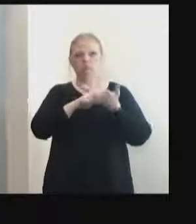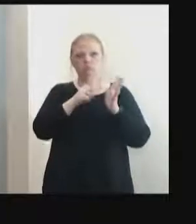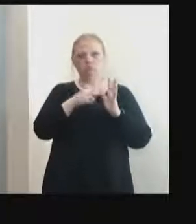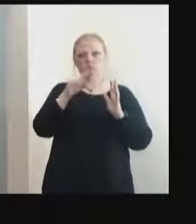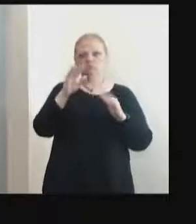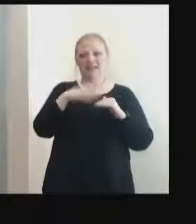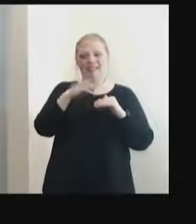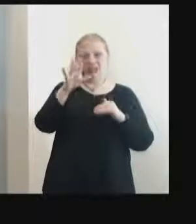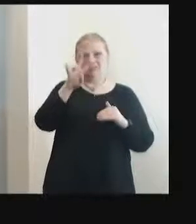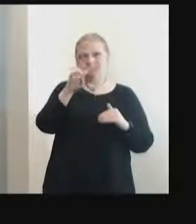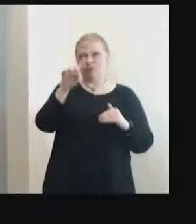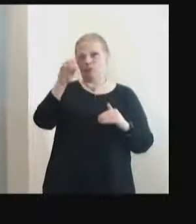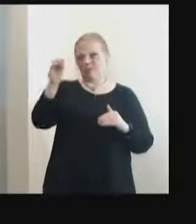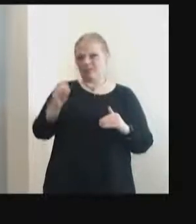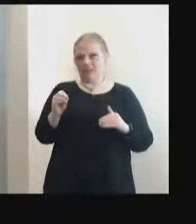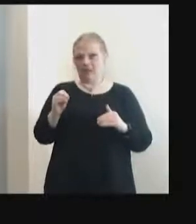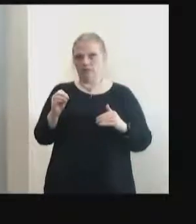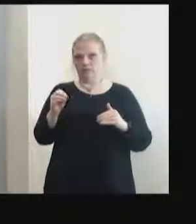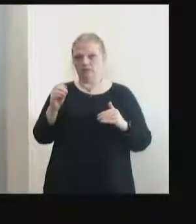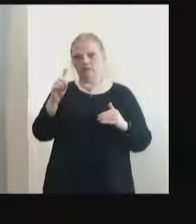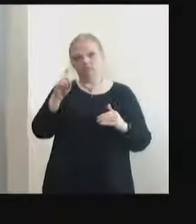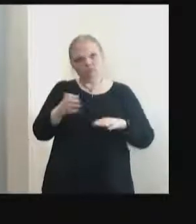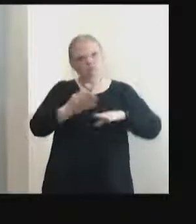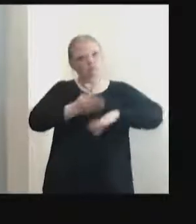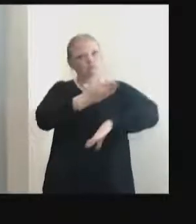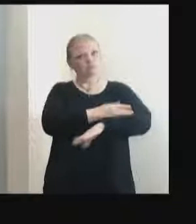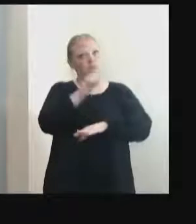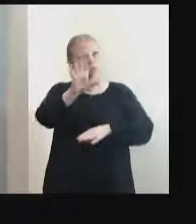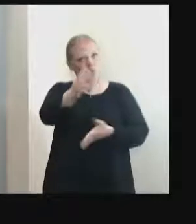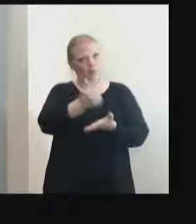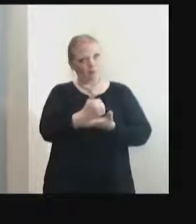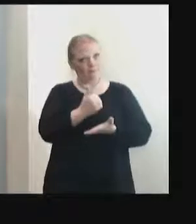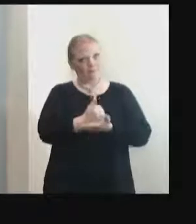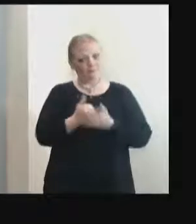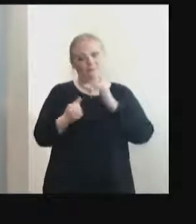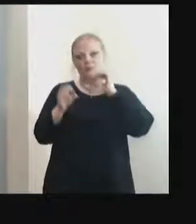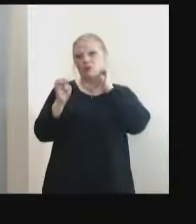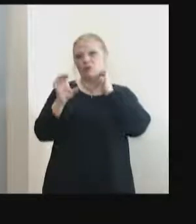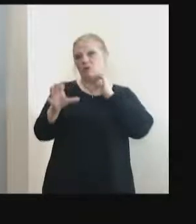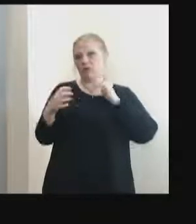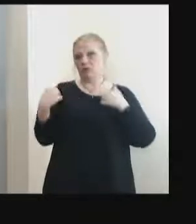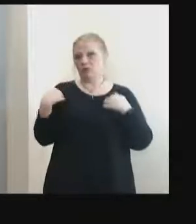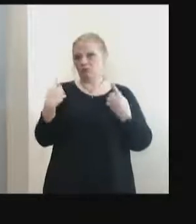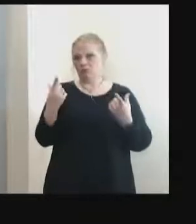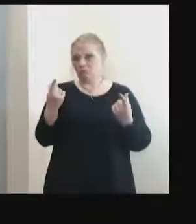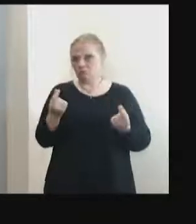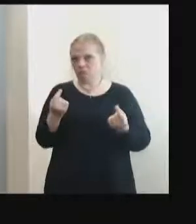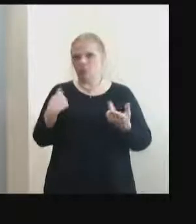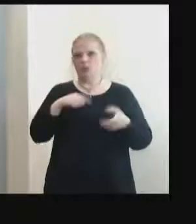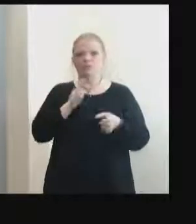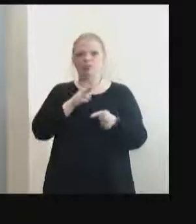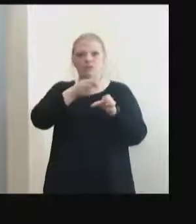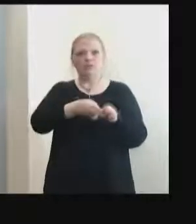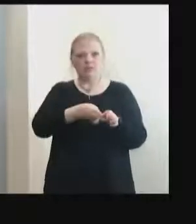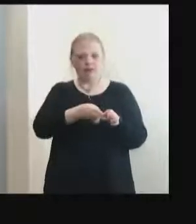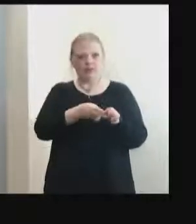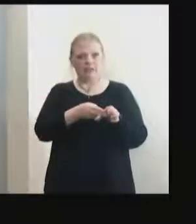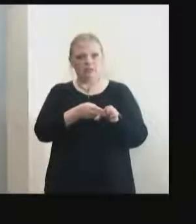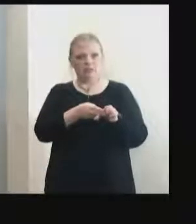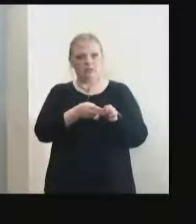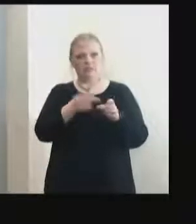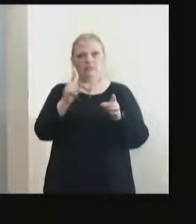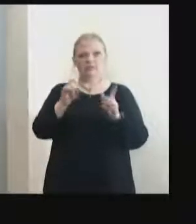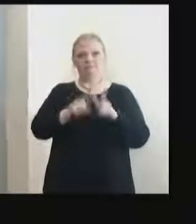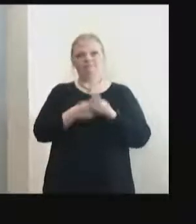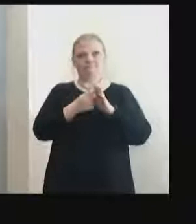do better. And so we need your help. And of what Erie County has done, how we've participated in this